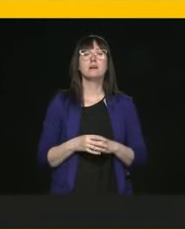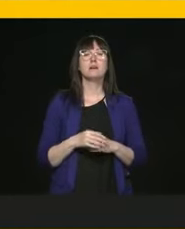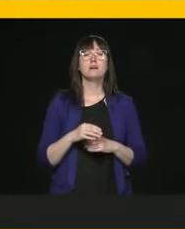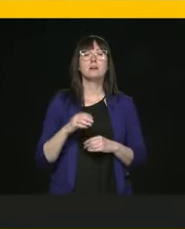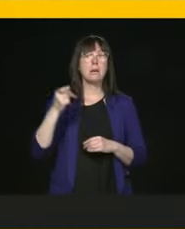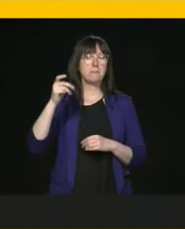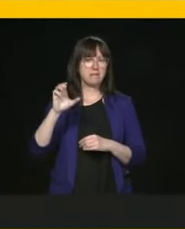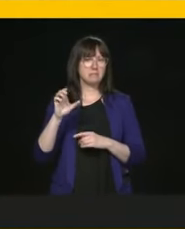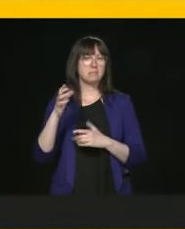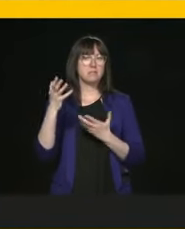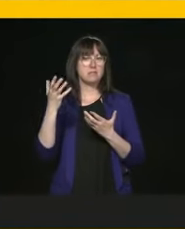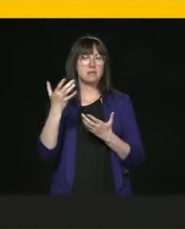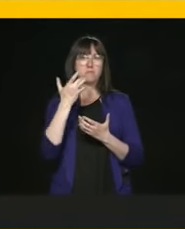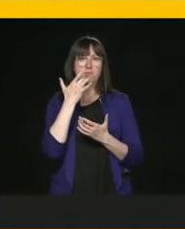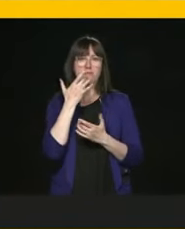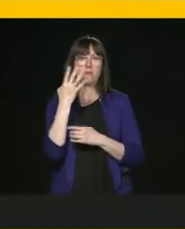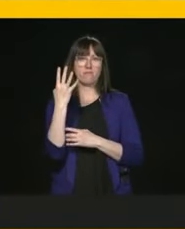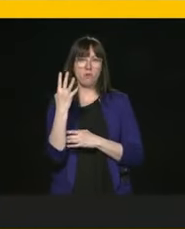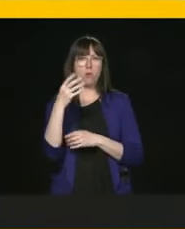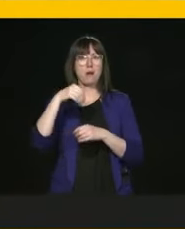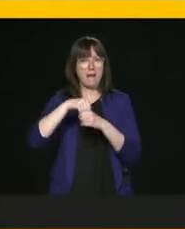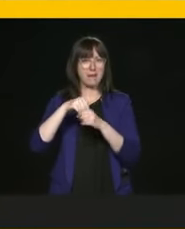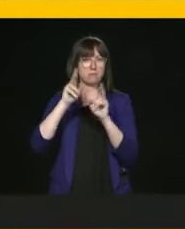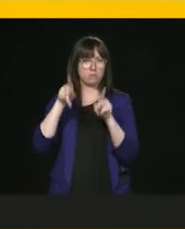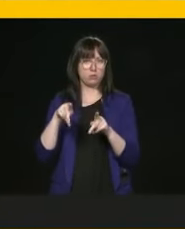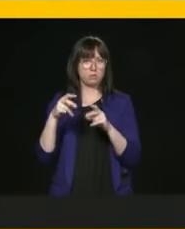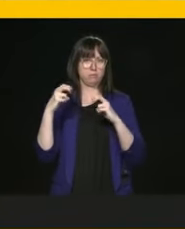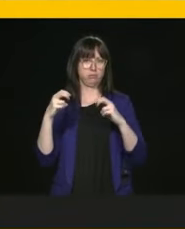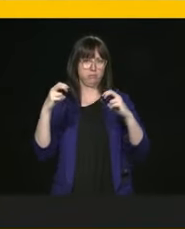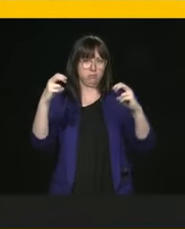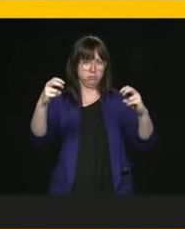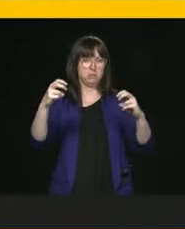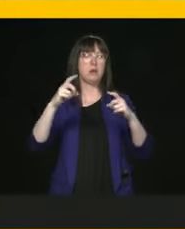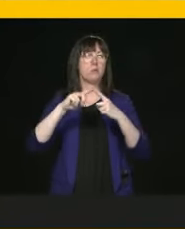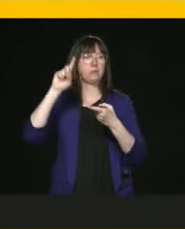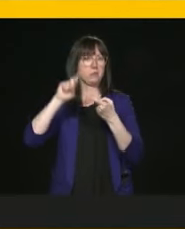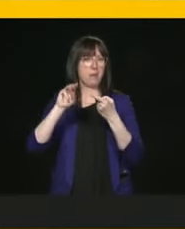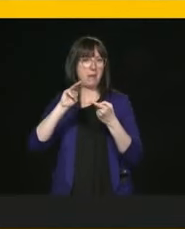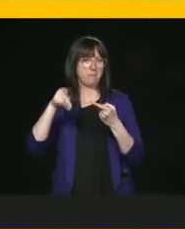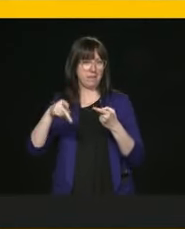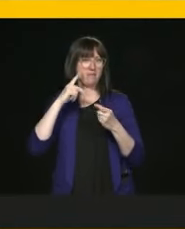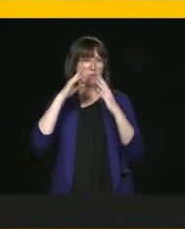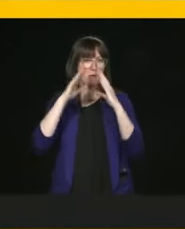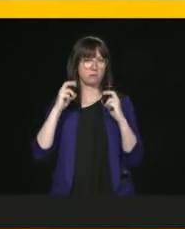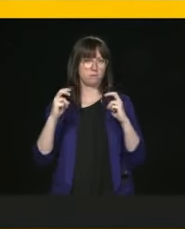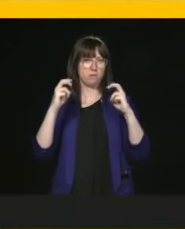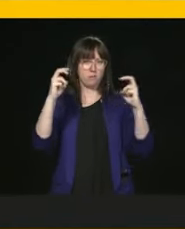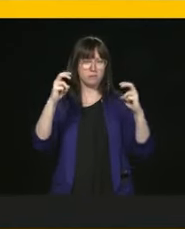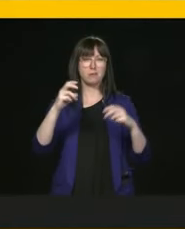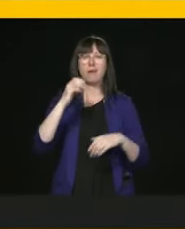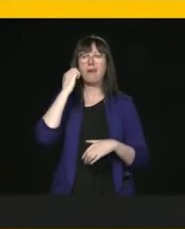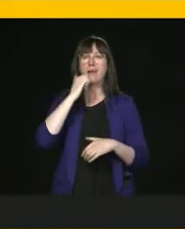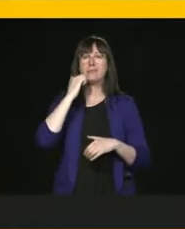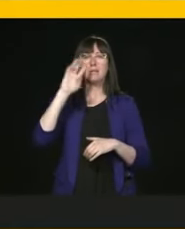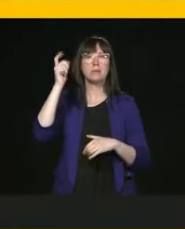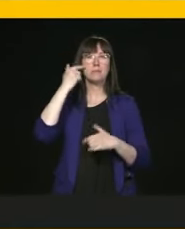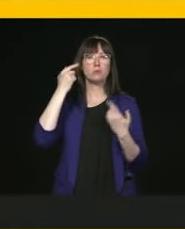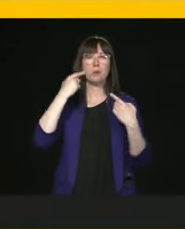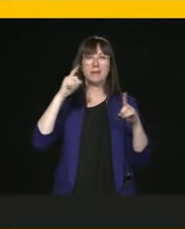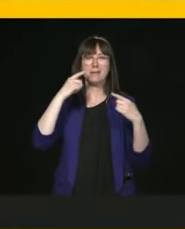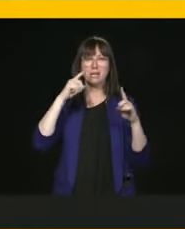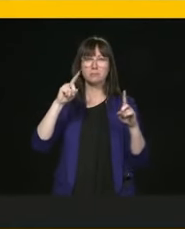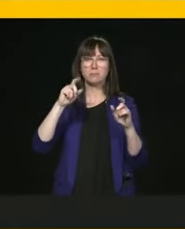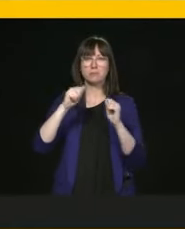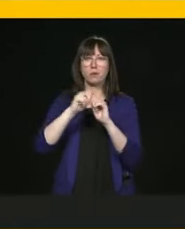4 in-person sittings each week in the House of Commons with a reduced number of MPs, and they argue that the daily ministerial announcements happening in front of the